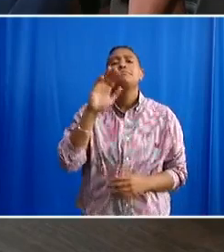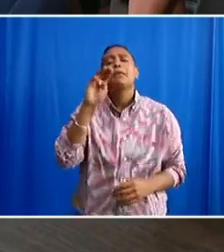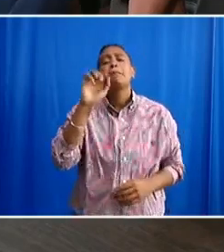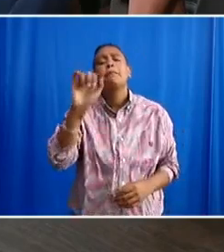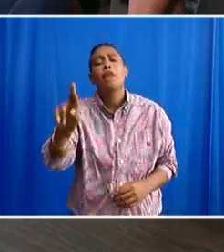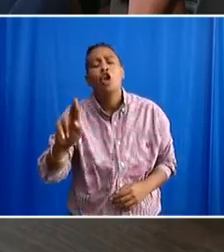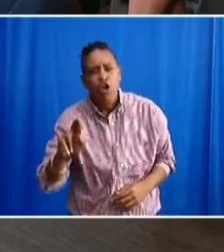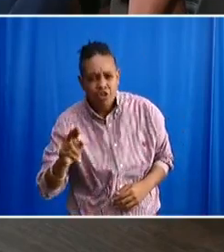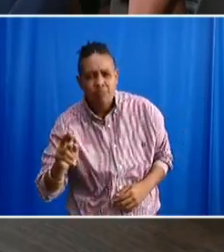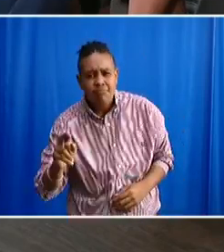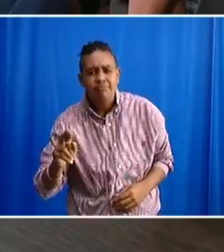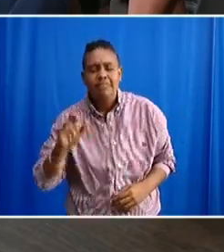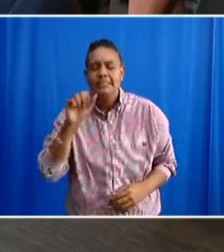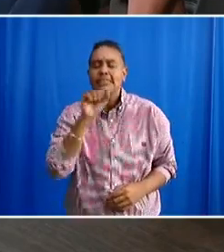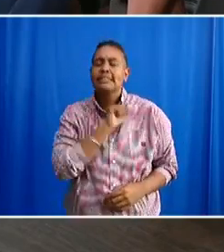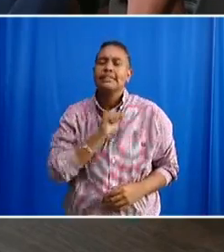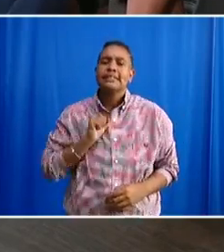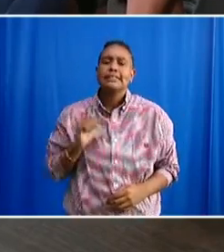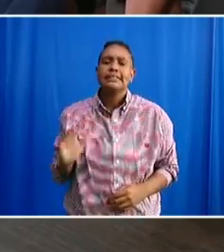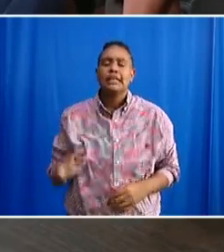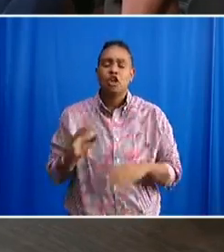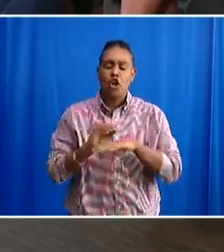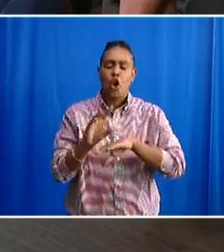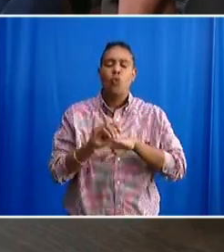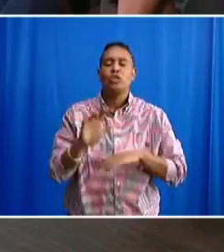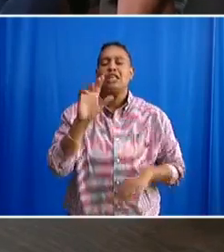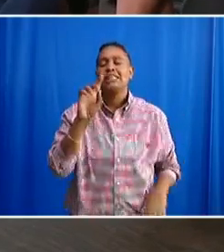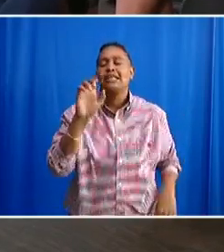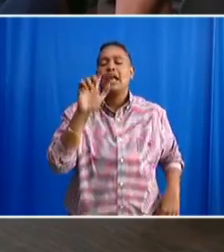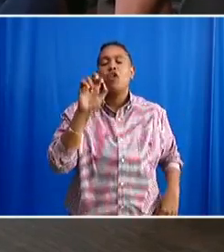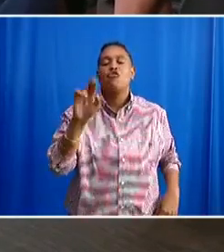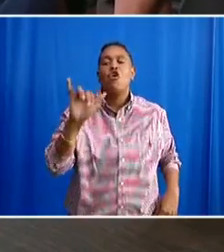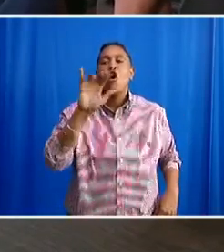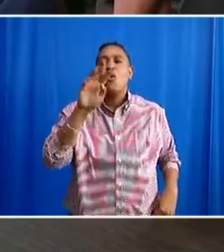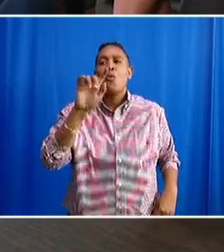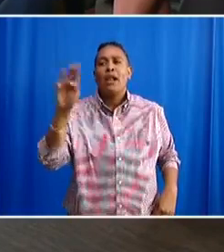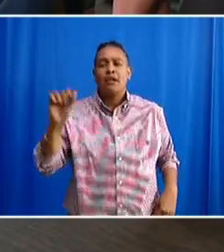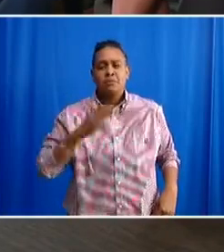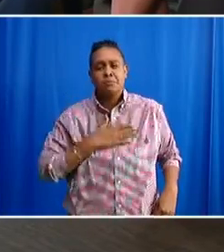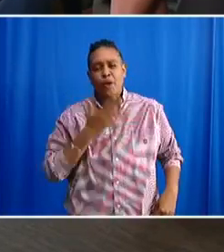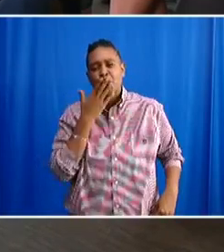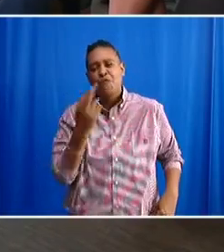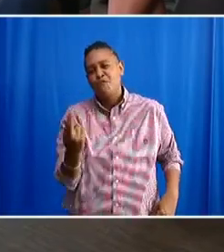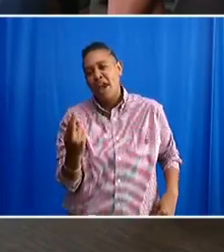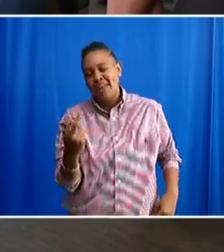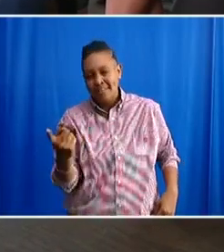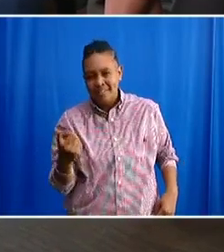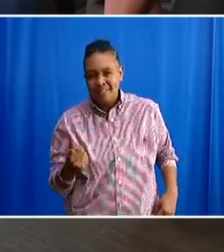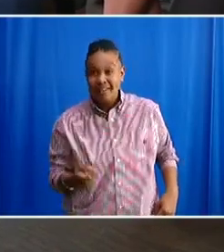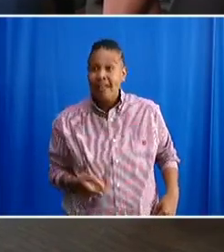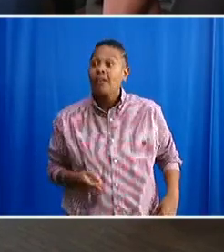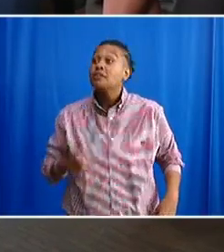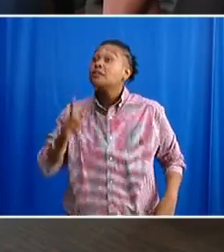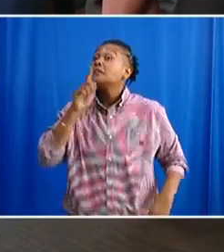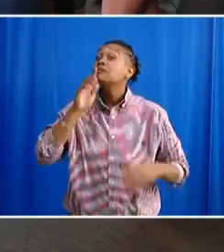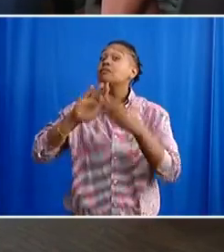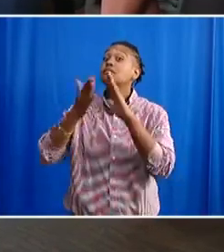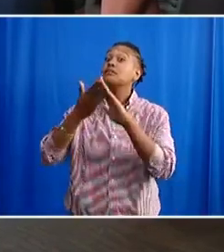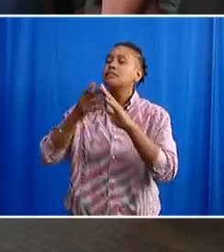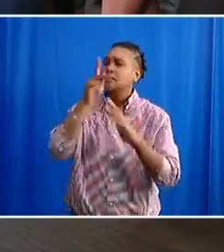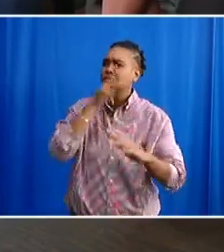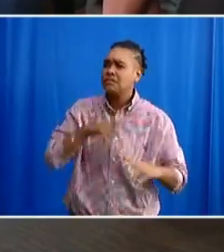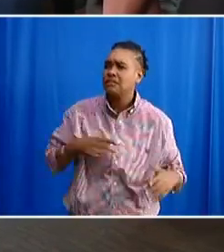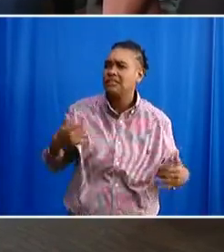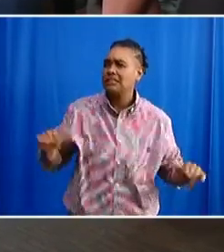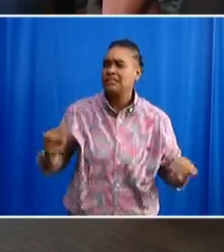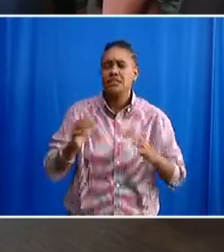Mayor, Senator Councillor Delroy Williams, my good friend, the city of Kingston continues